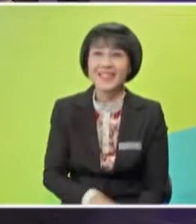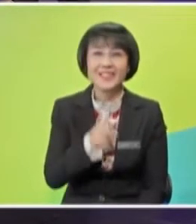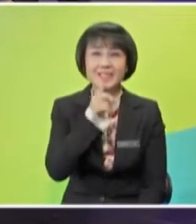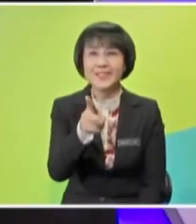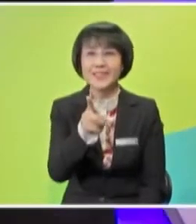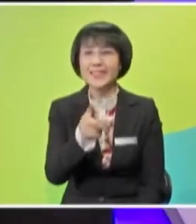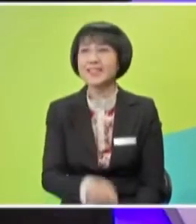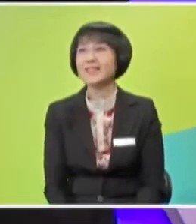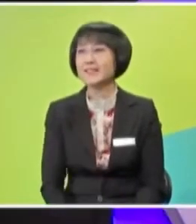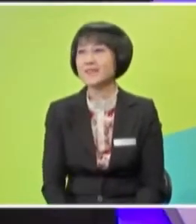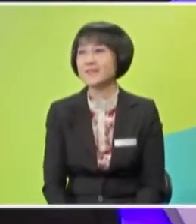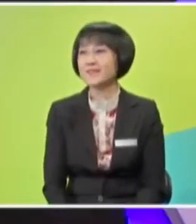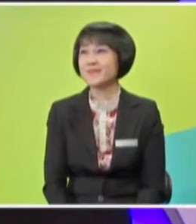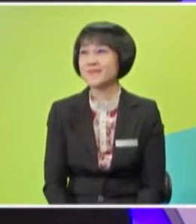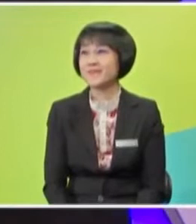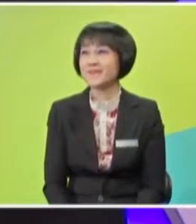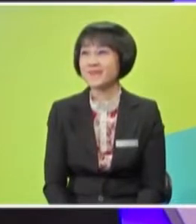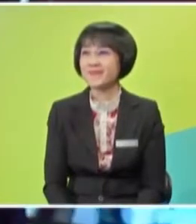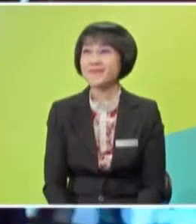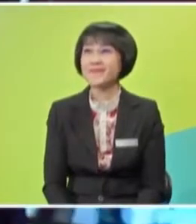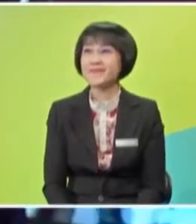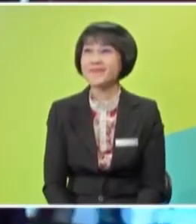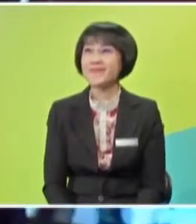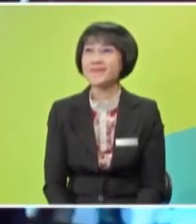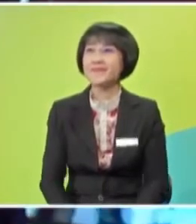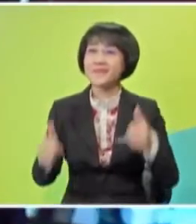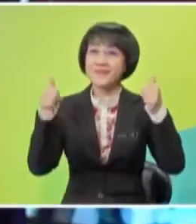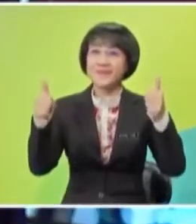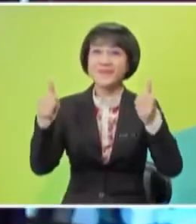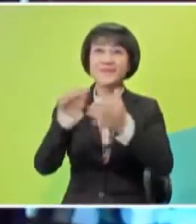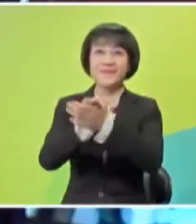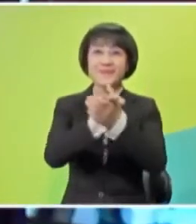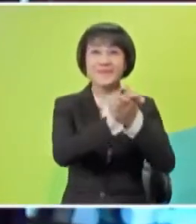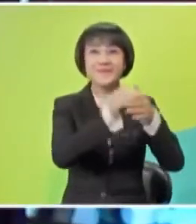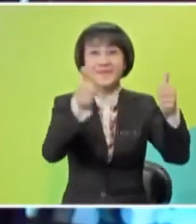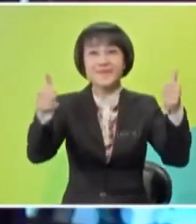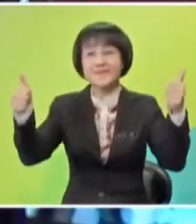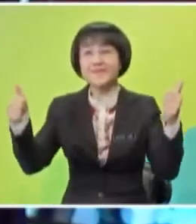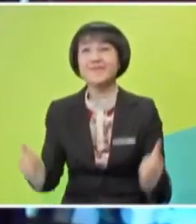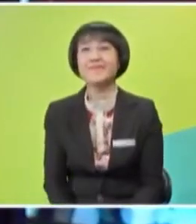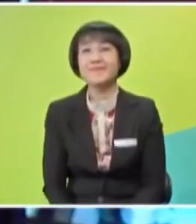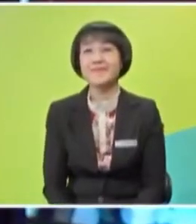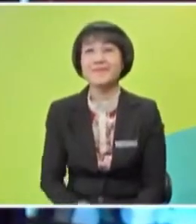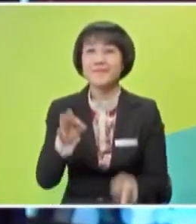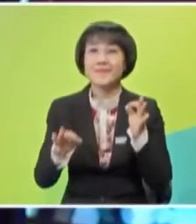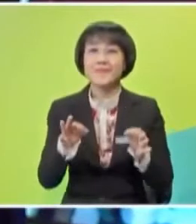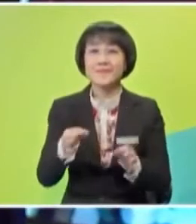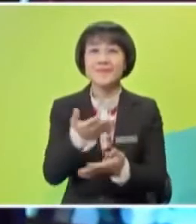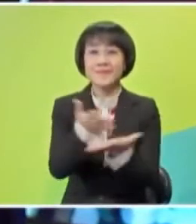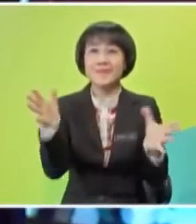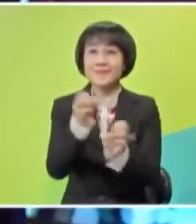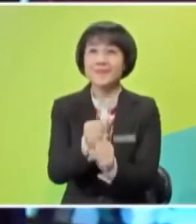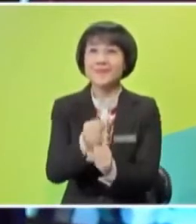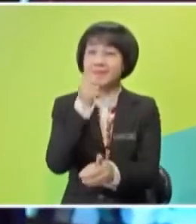for those who already got the answer right. That's right. Well done to all our pupils who are online. Hopefully those of you watching at home, if you got your answer correct, well done